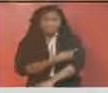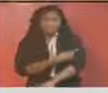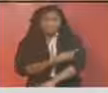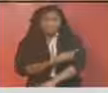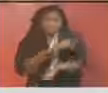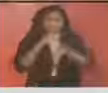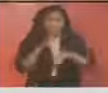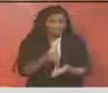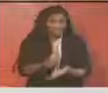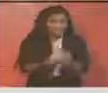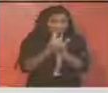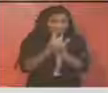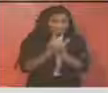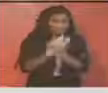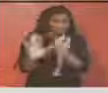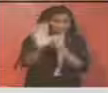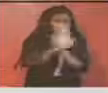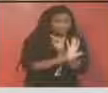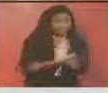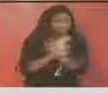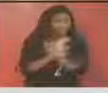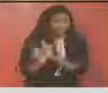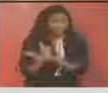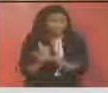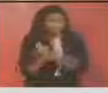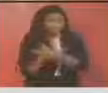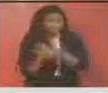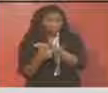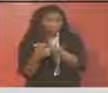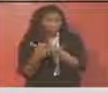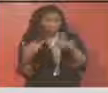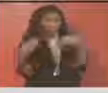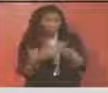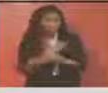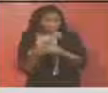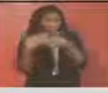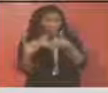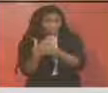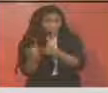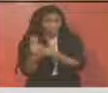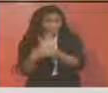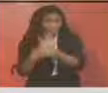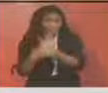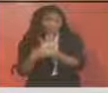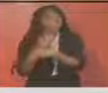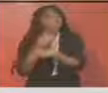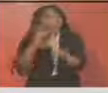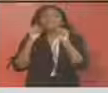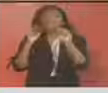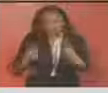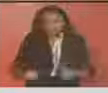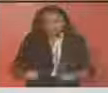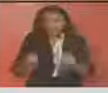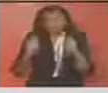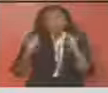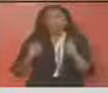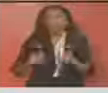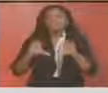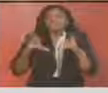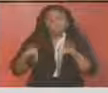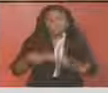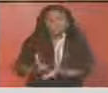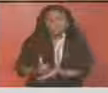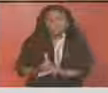that they will still work well against these variants to prevent severe disease, which is the most important thing. So they'll prevent severe